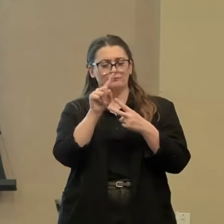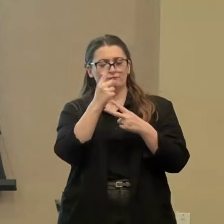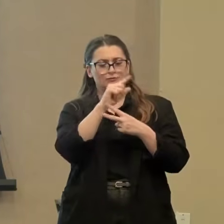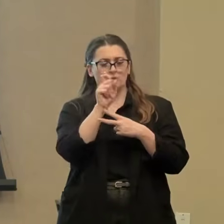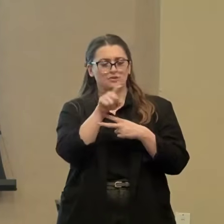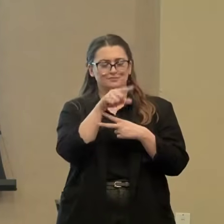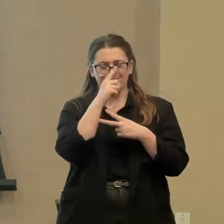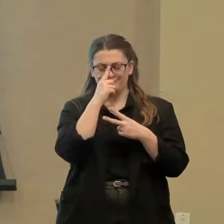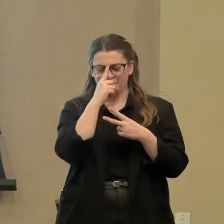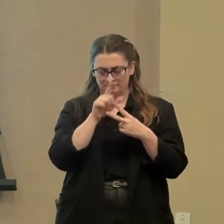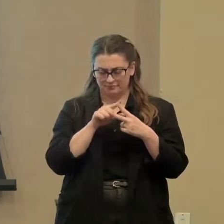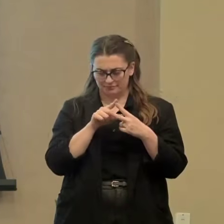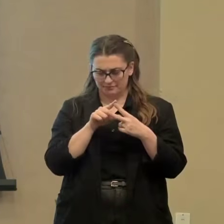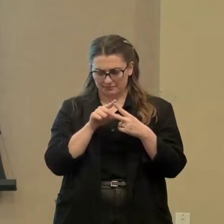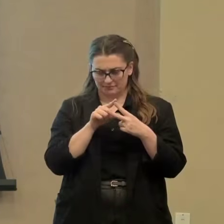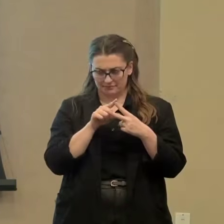distinguish